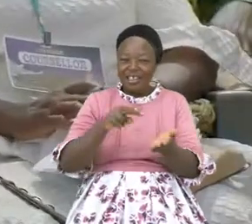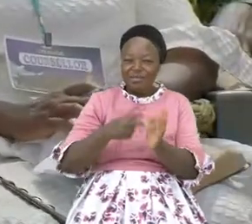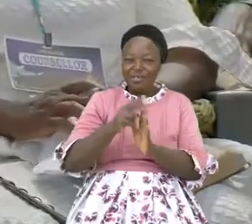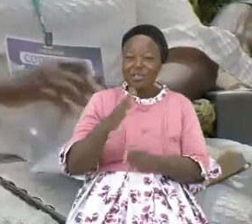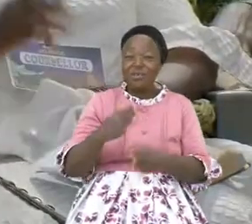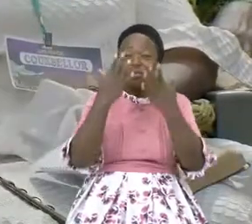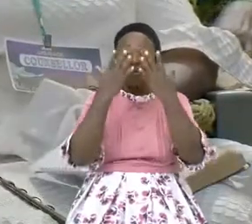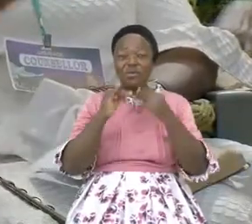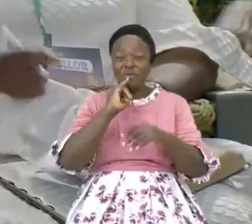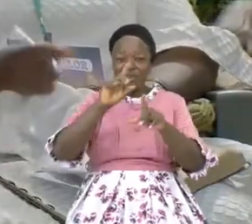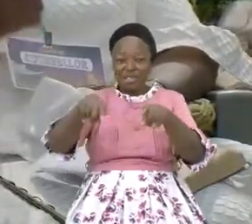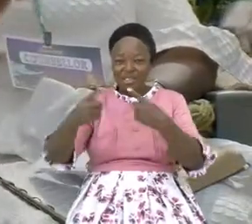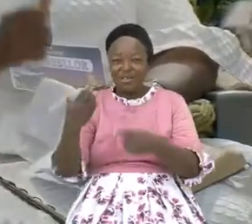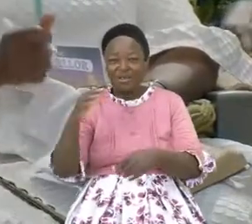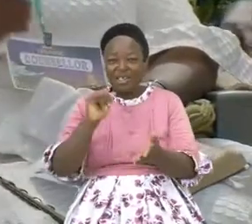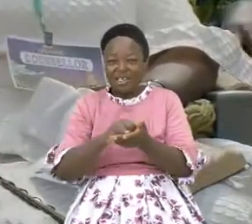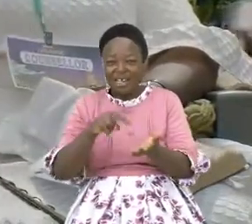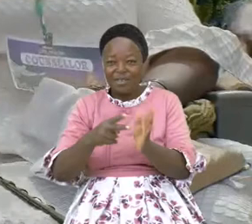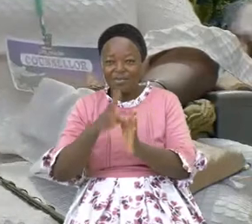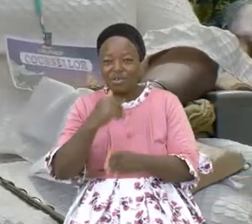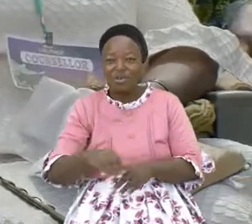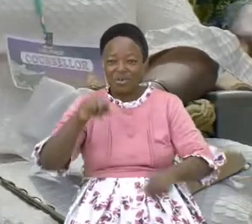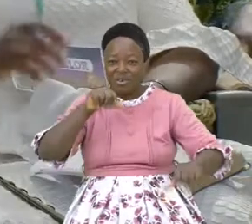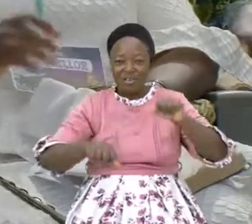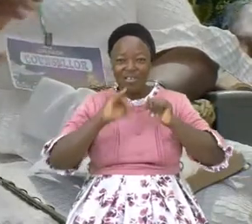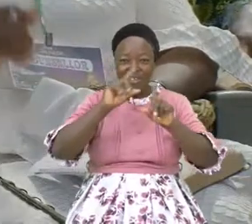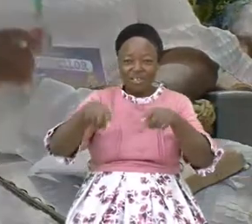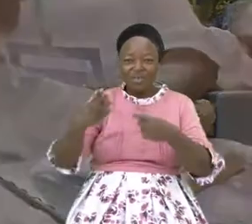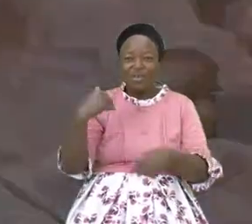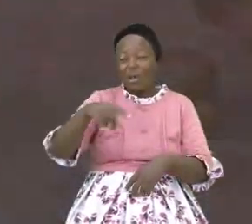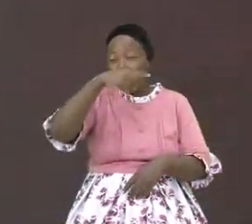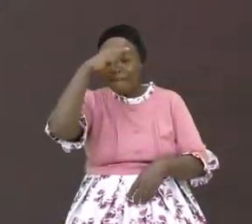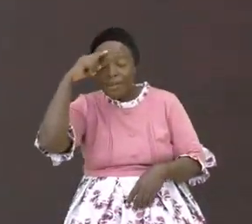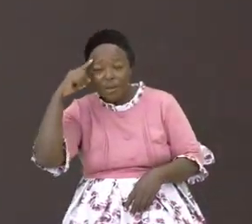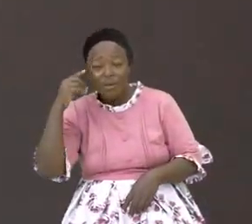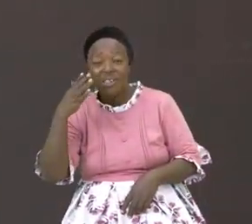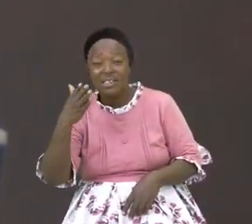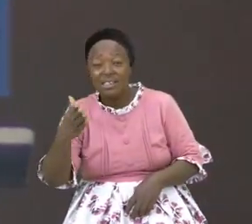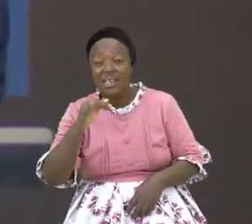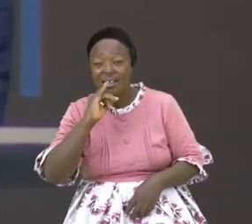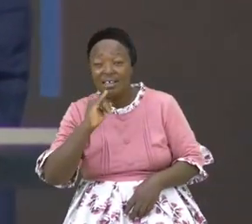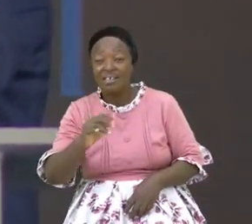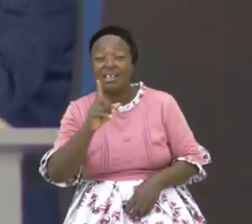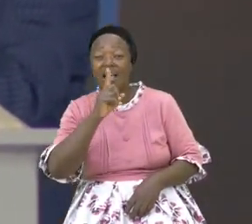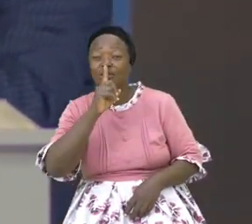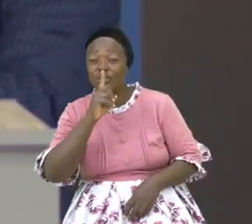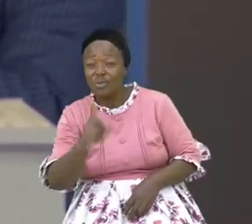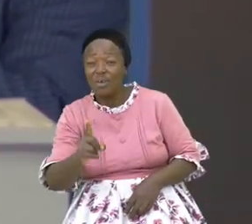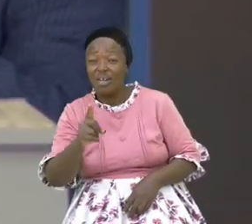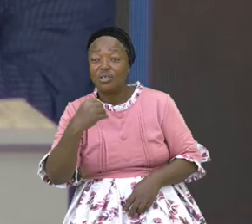is gone. That means your doubting is gone. Because there is assurance